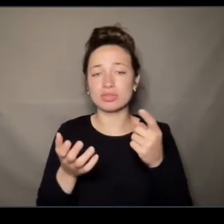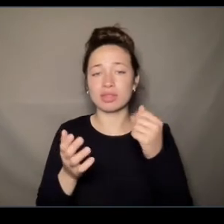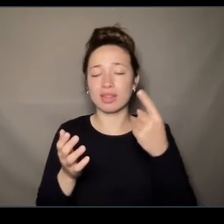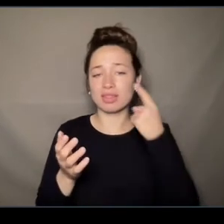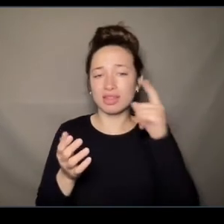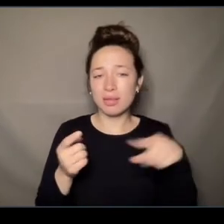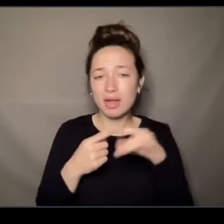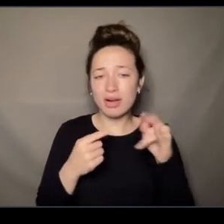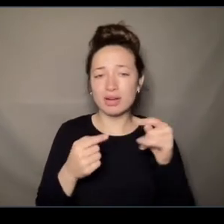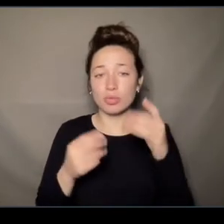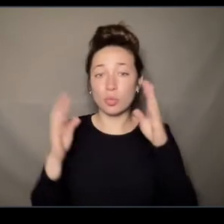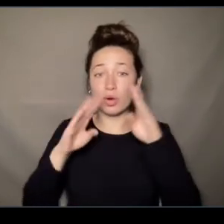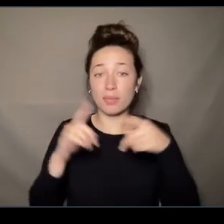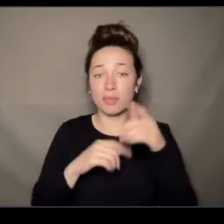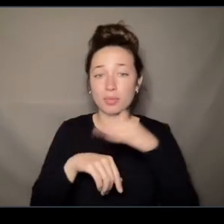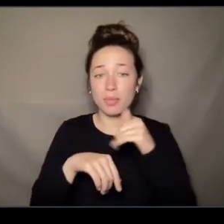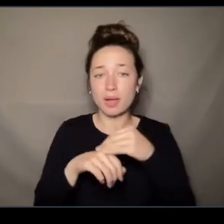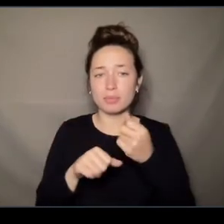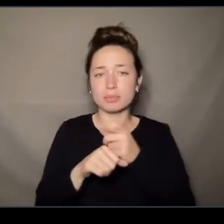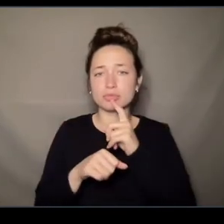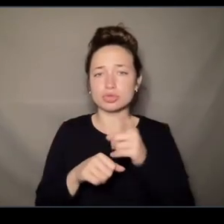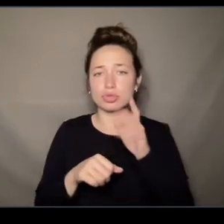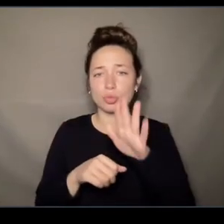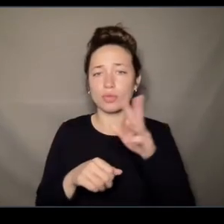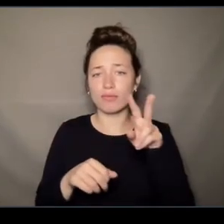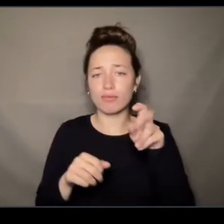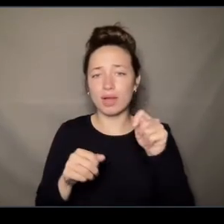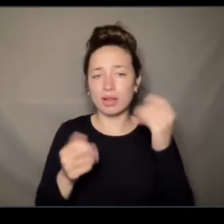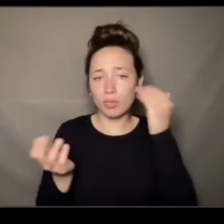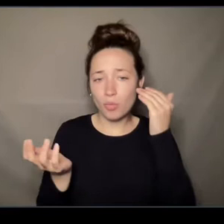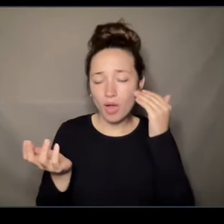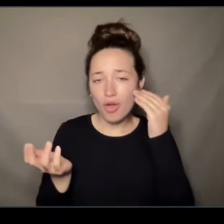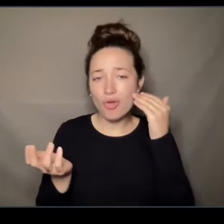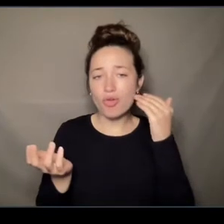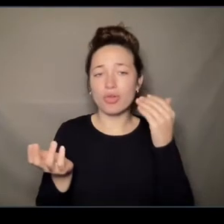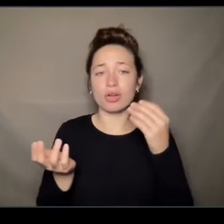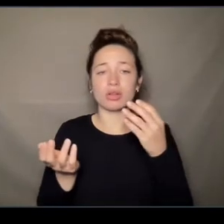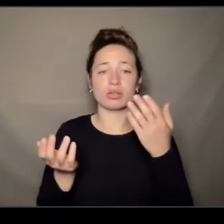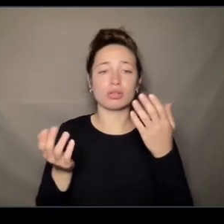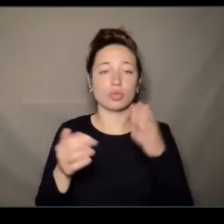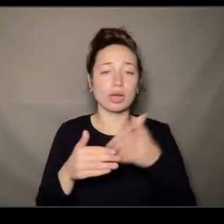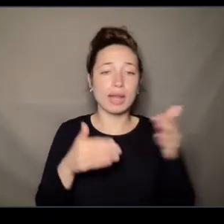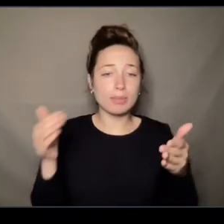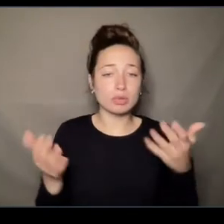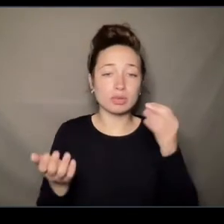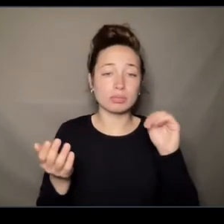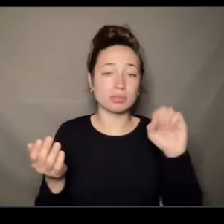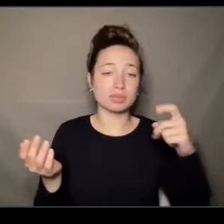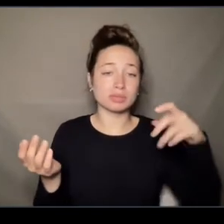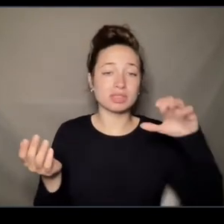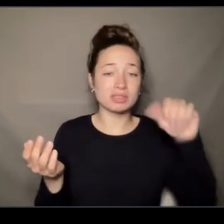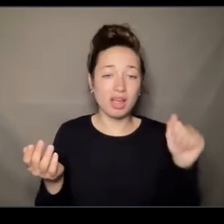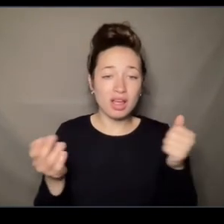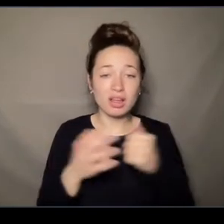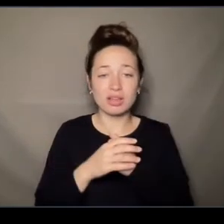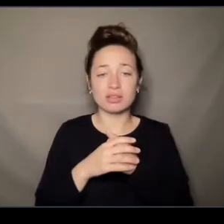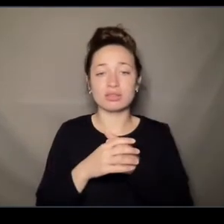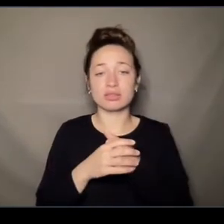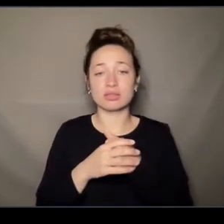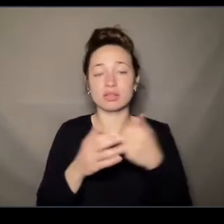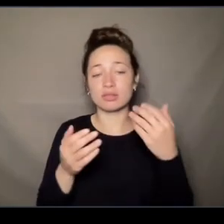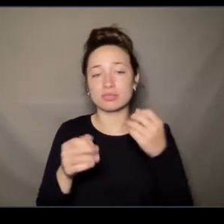if you're really that worried about your pet, make sure your veterinarian is aware, again, your neighbors, the